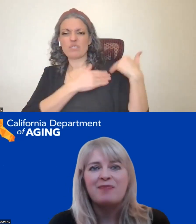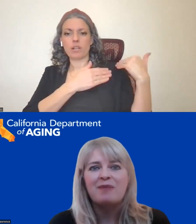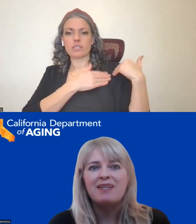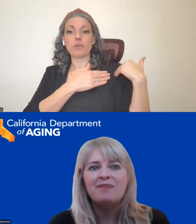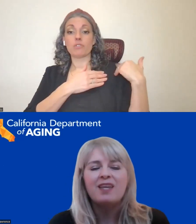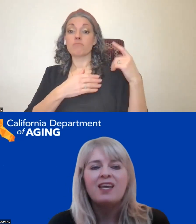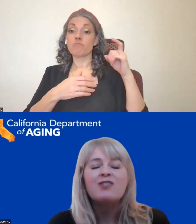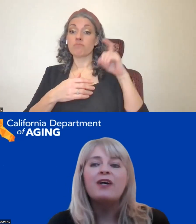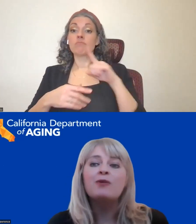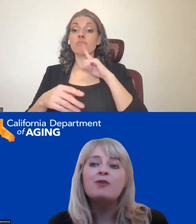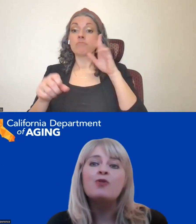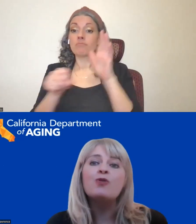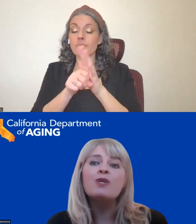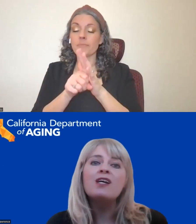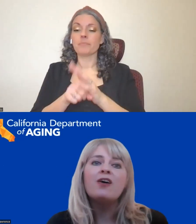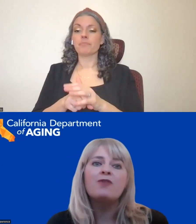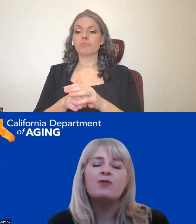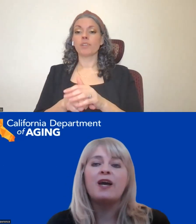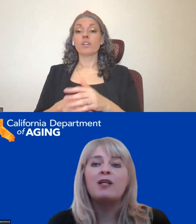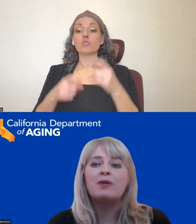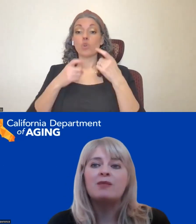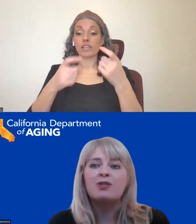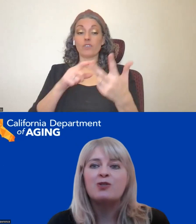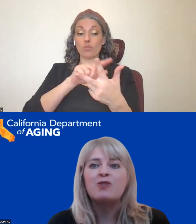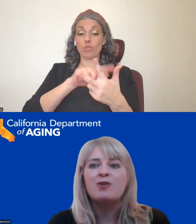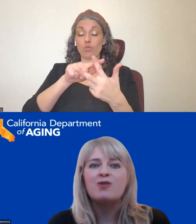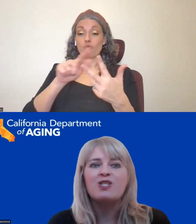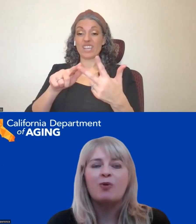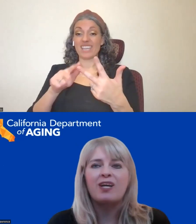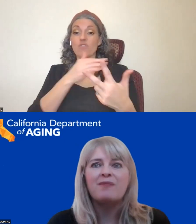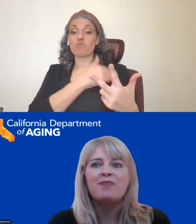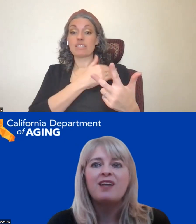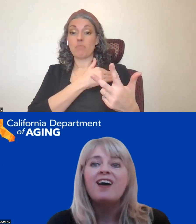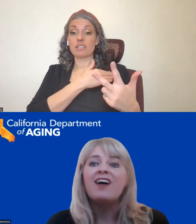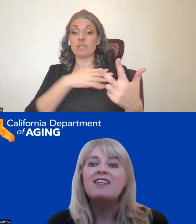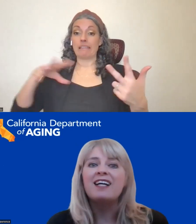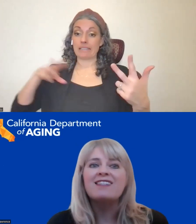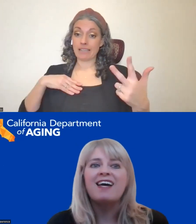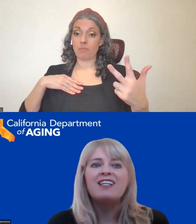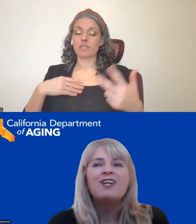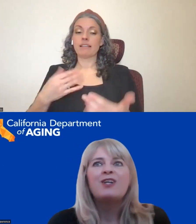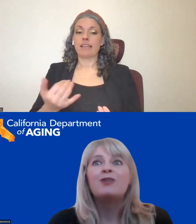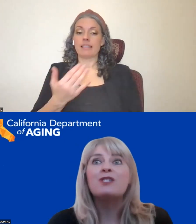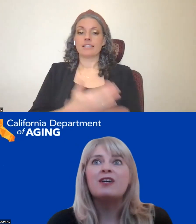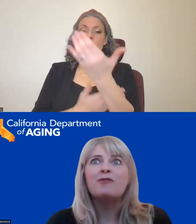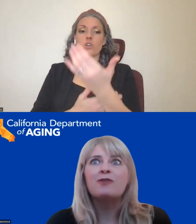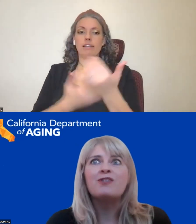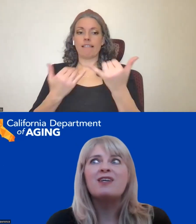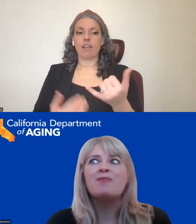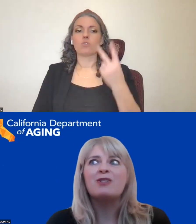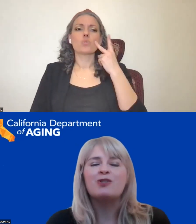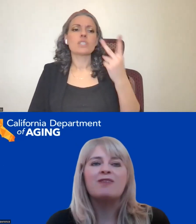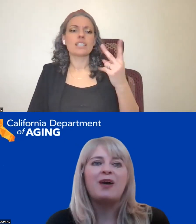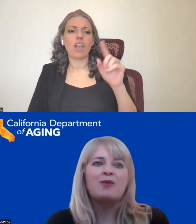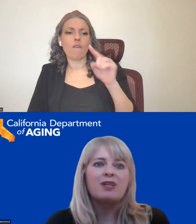to that commitment. So I'm going to review 3 of those accountability measures with you this morning. On the next slide, you'll see our